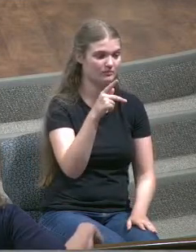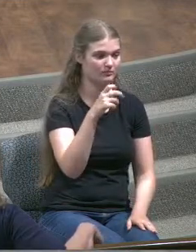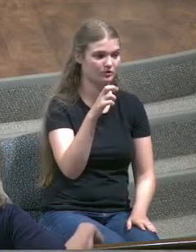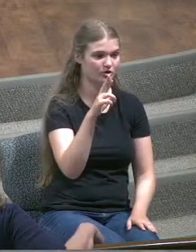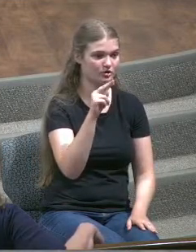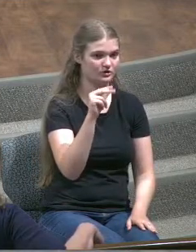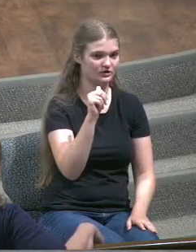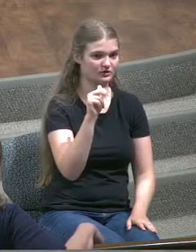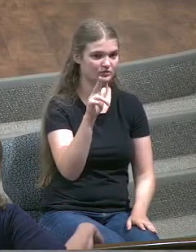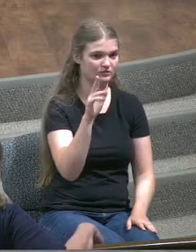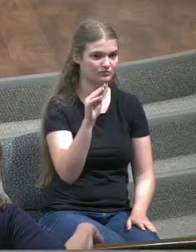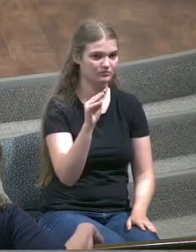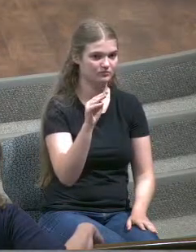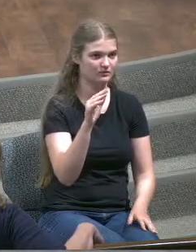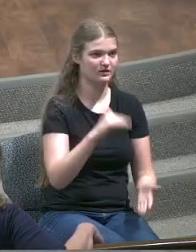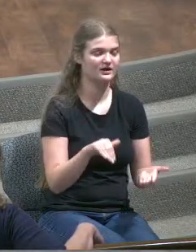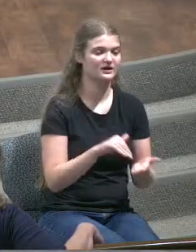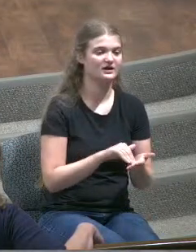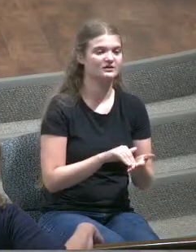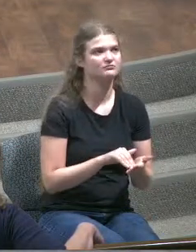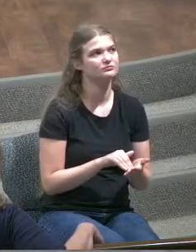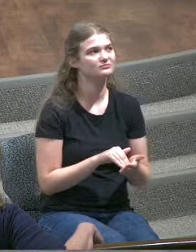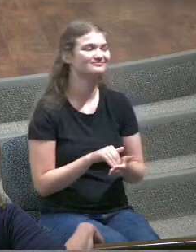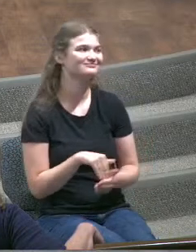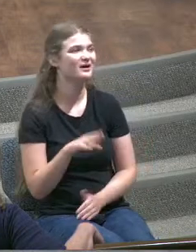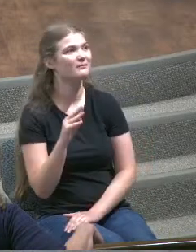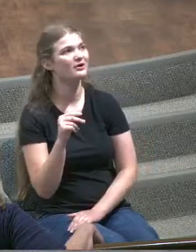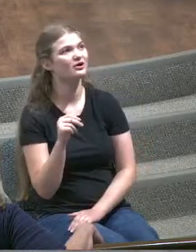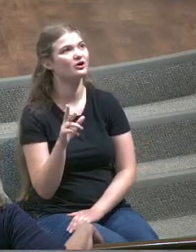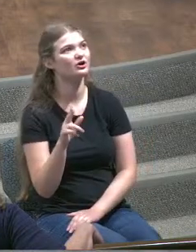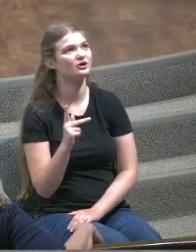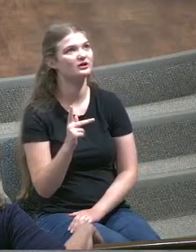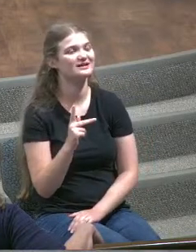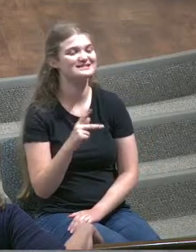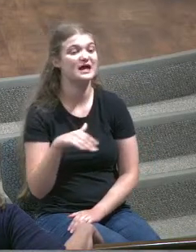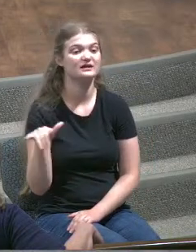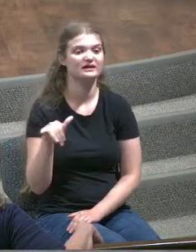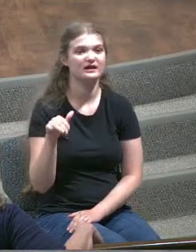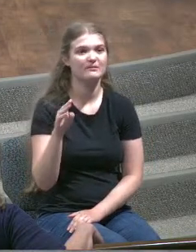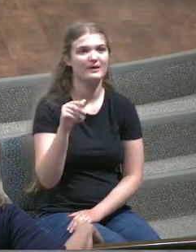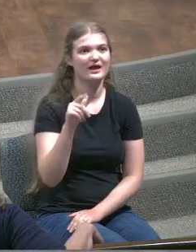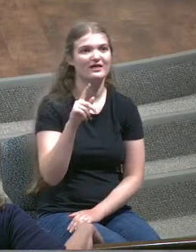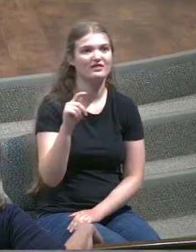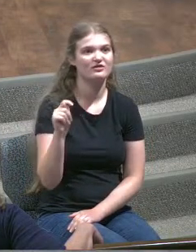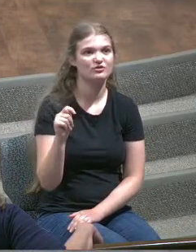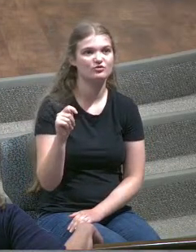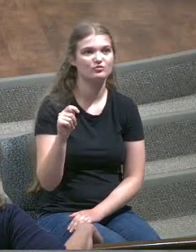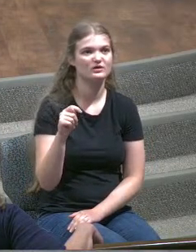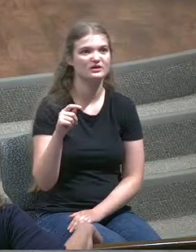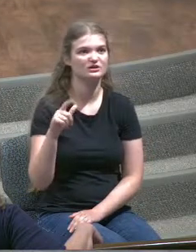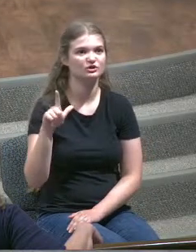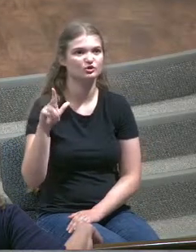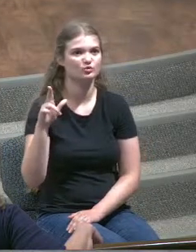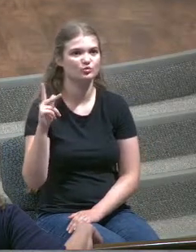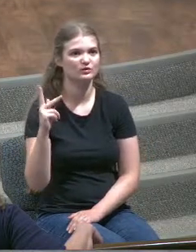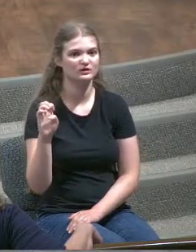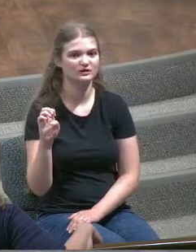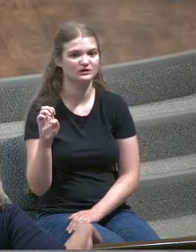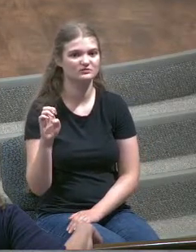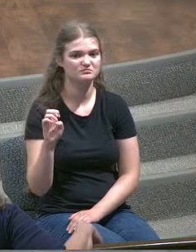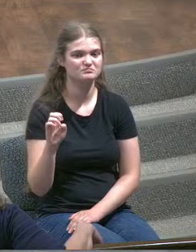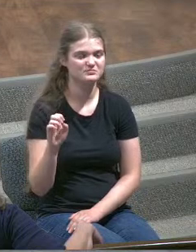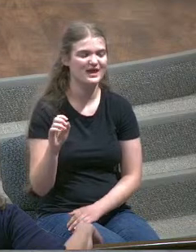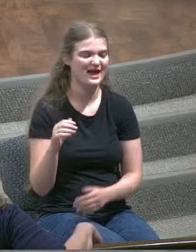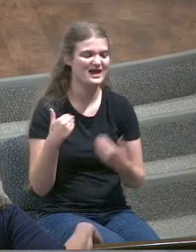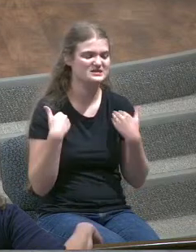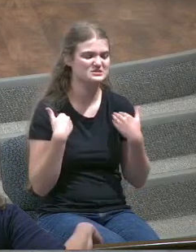Mark, unlike Matthew and Luke, the other two synoptic gospels that have similar stories